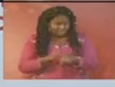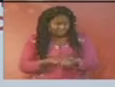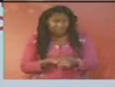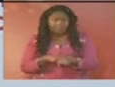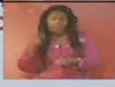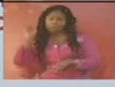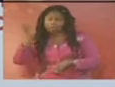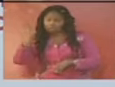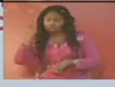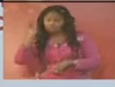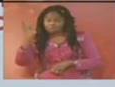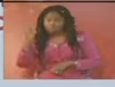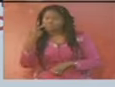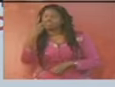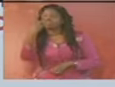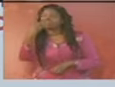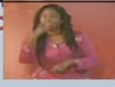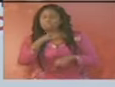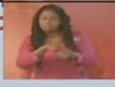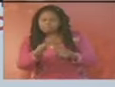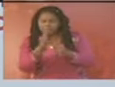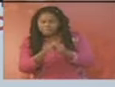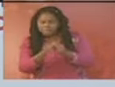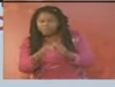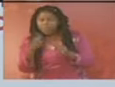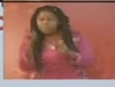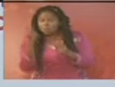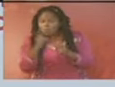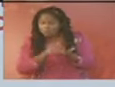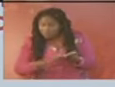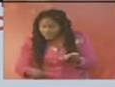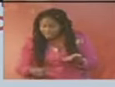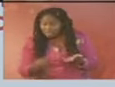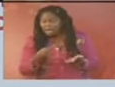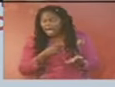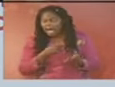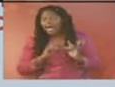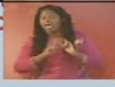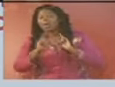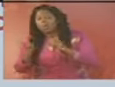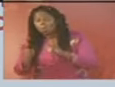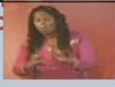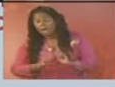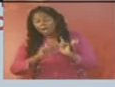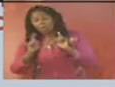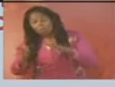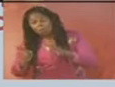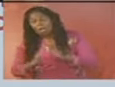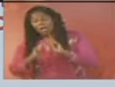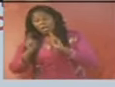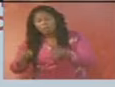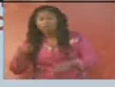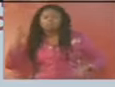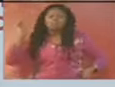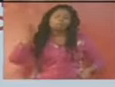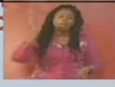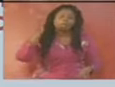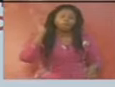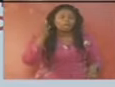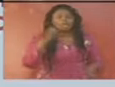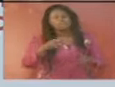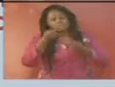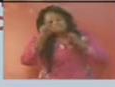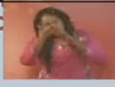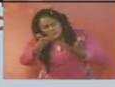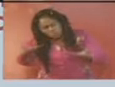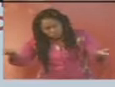went 3 times a week, I made myself available. We took a decision that, knowing that this is going to last